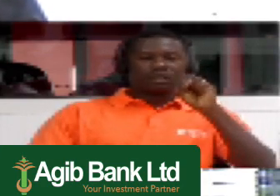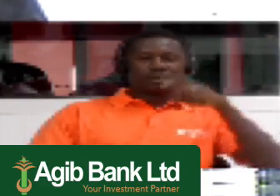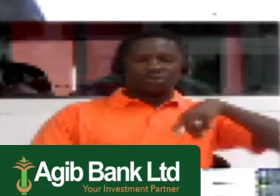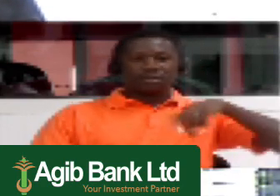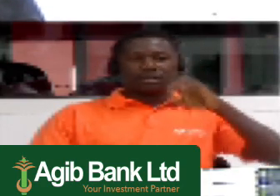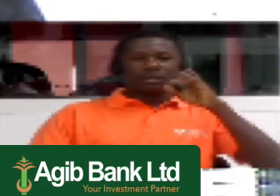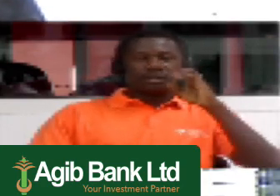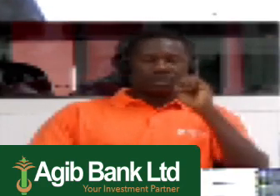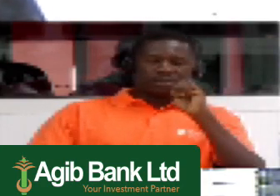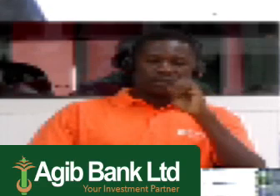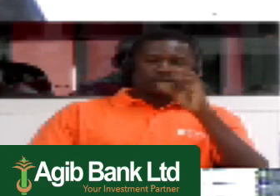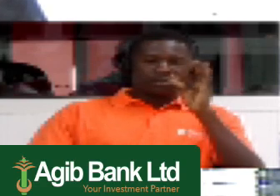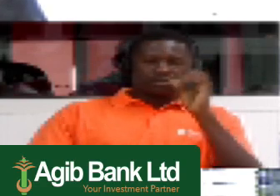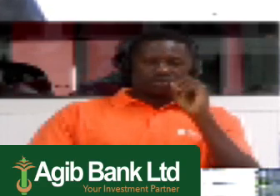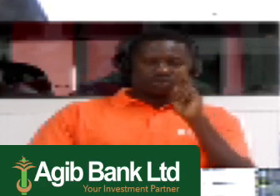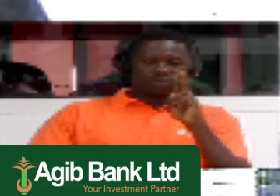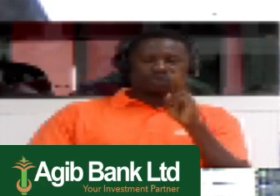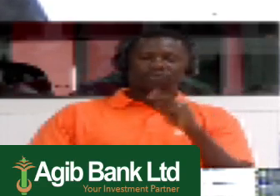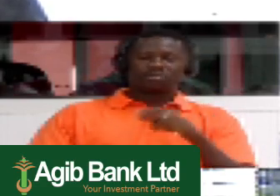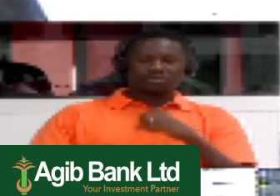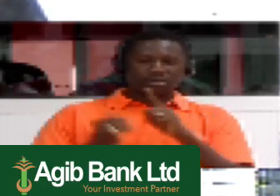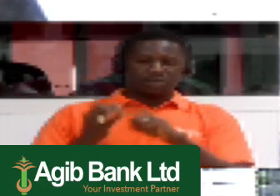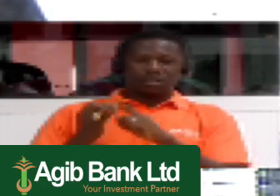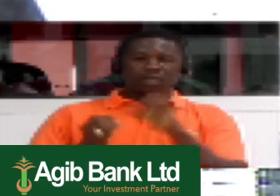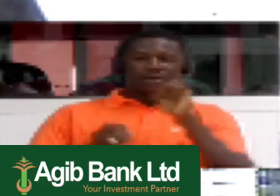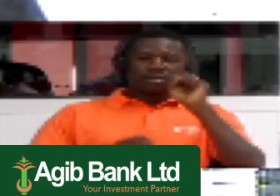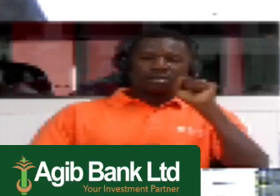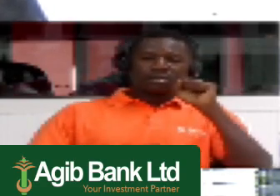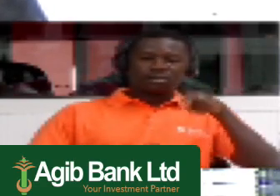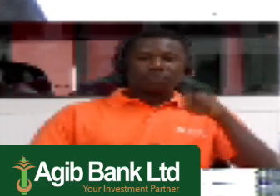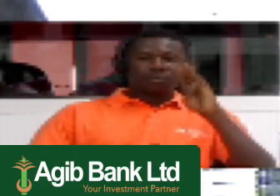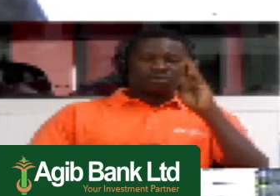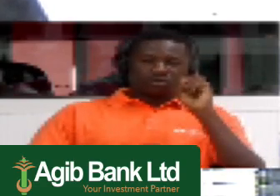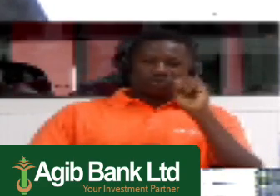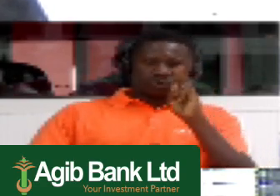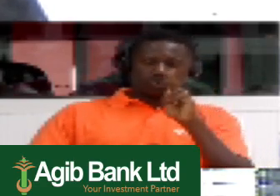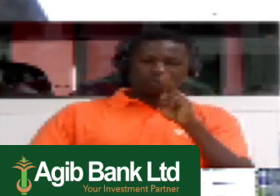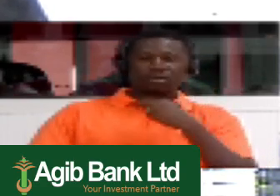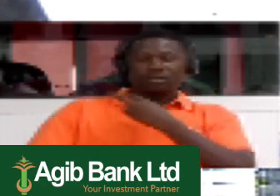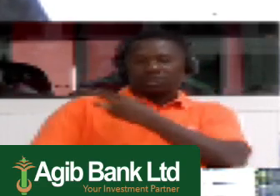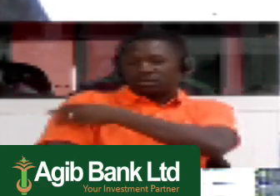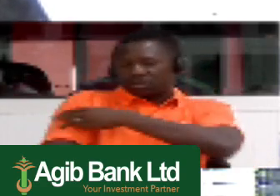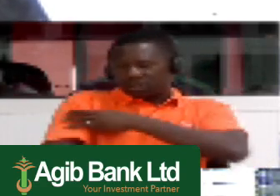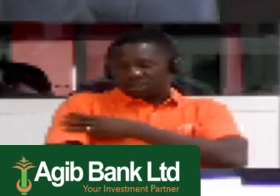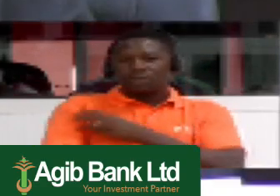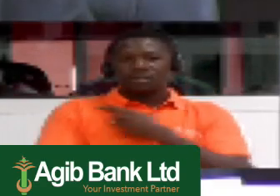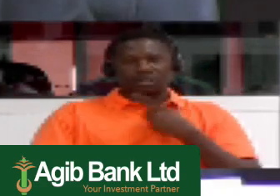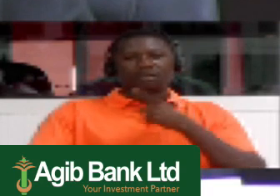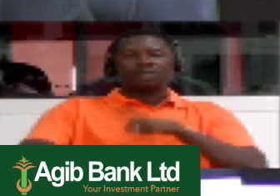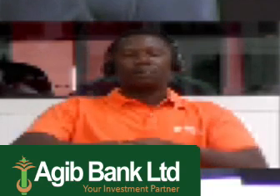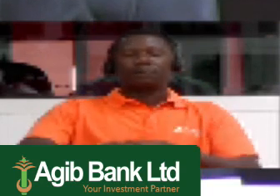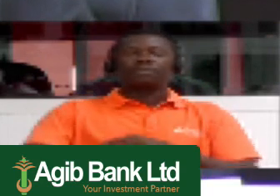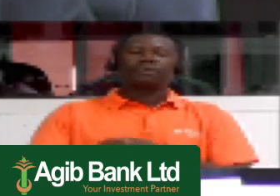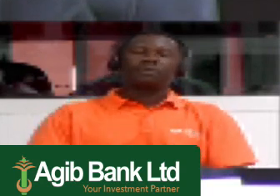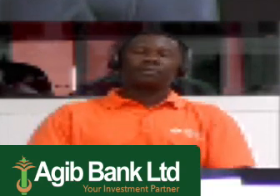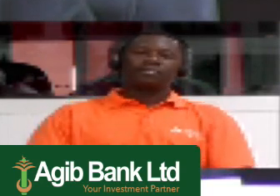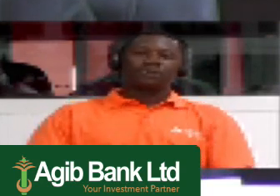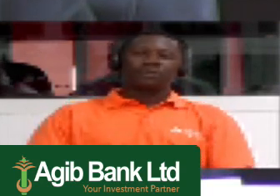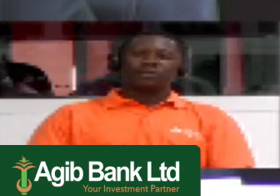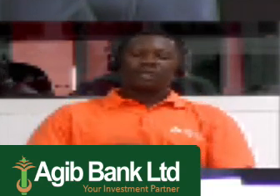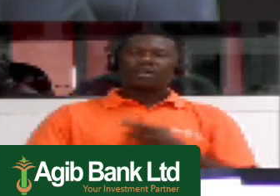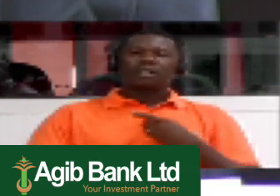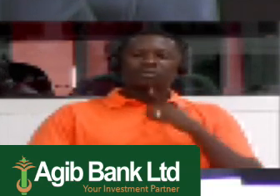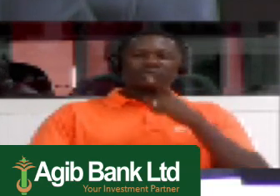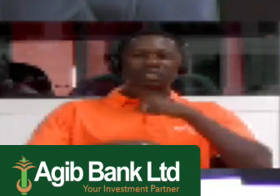Sambu mu sergeant owato. Sambu was a sergeant at the time. And at that point, what rank were you? Ako